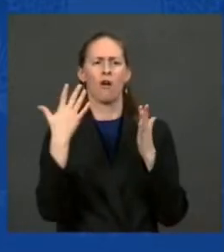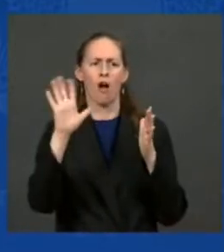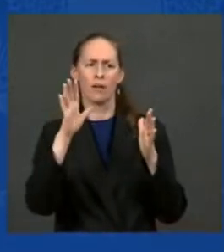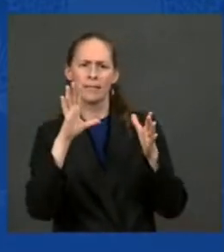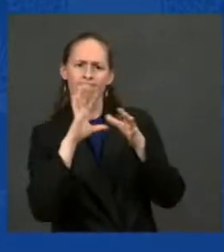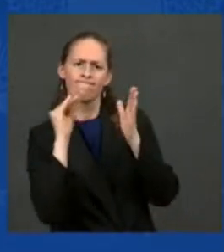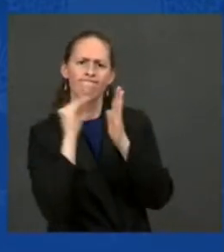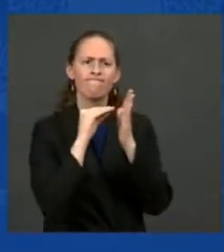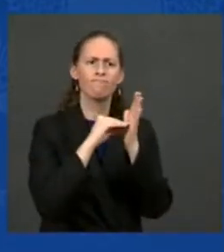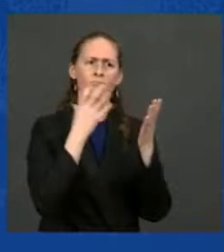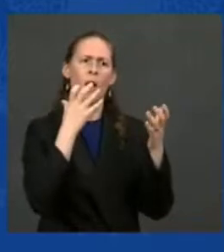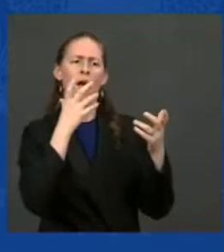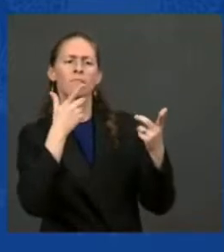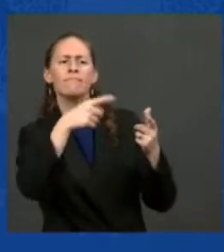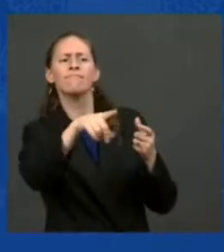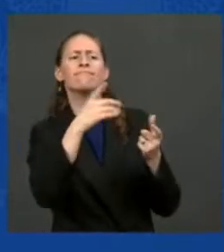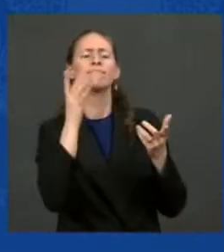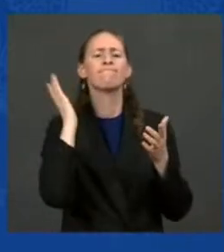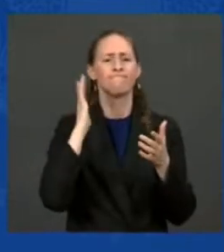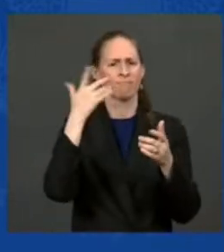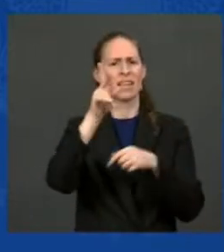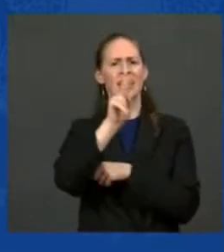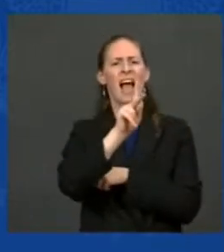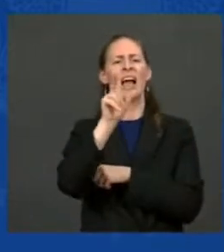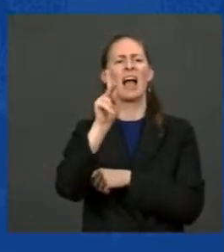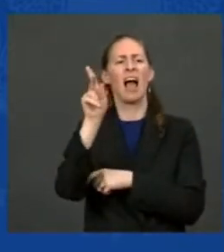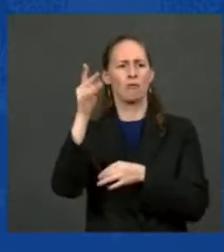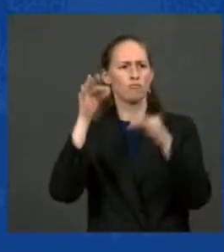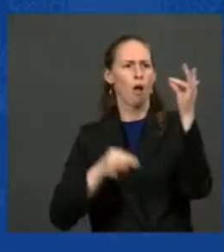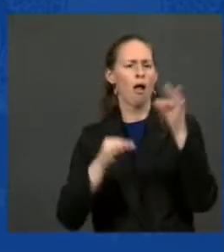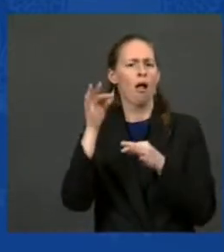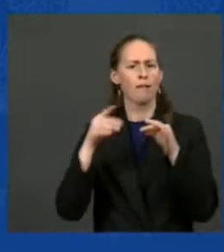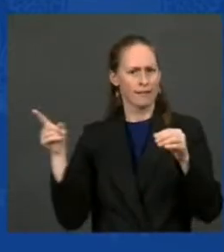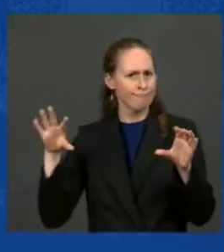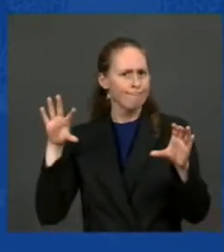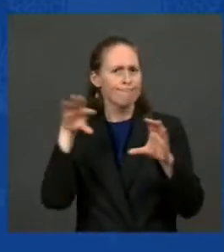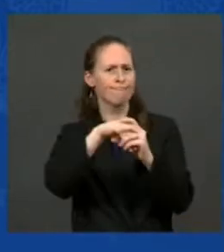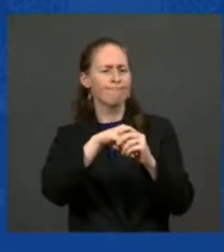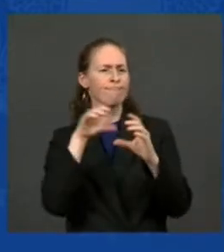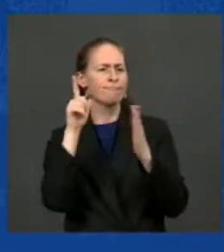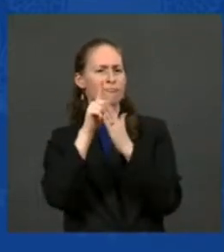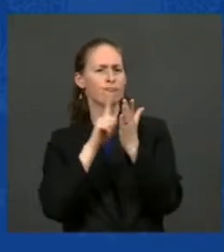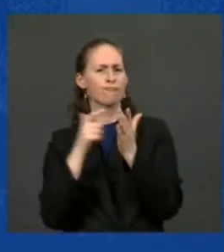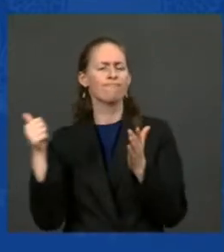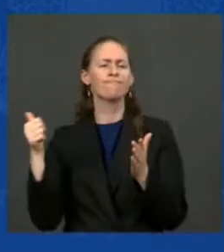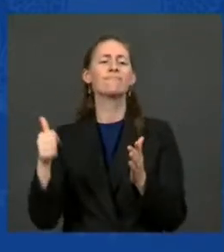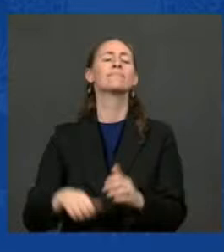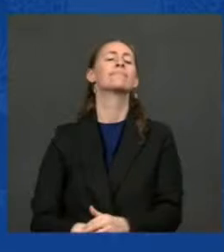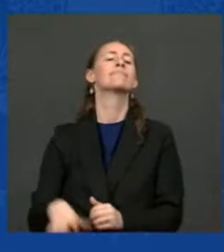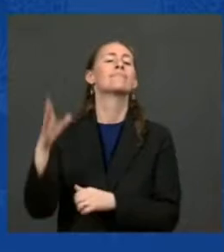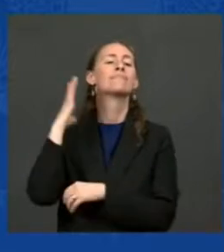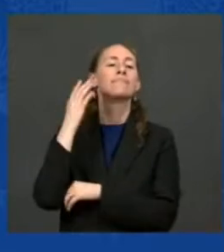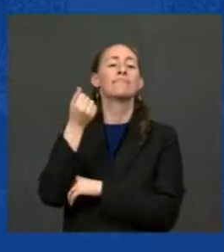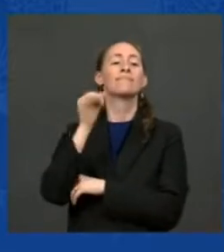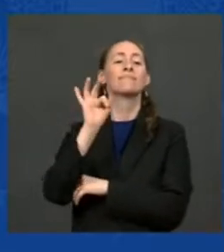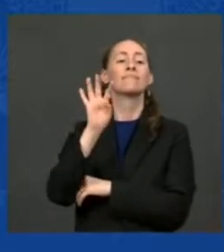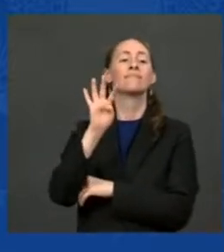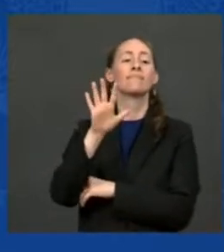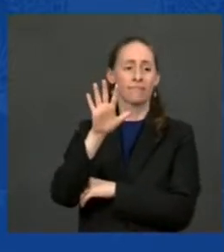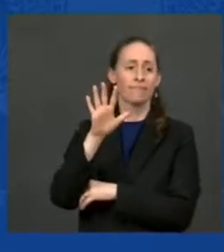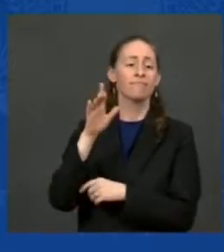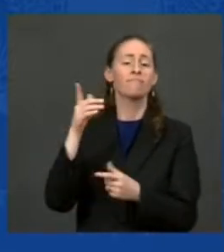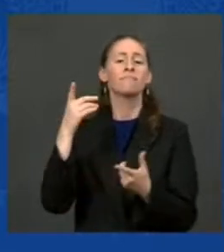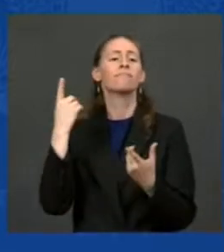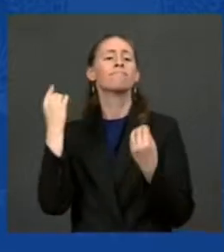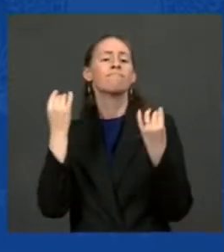South. But when in 1945 he left behind his beloved Grace and his 5 young children, a young